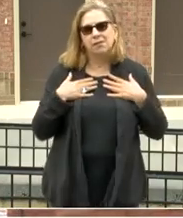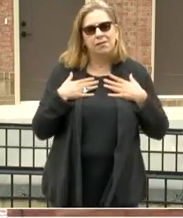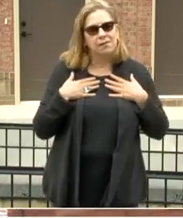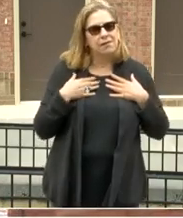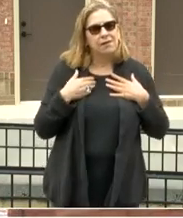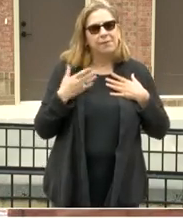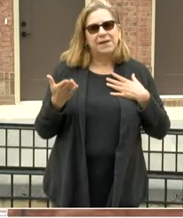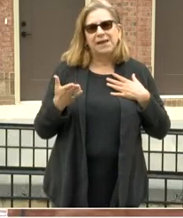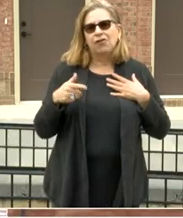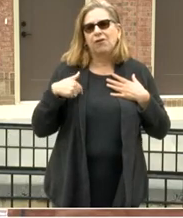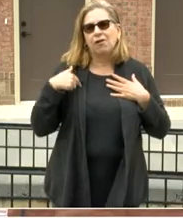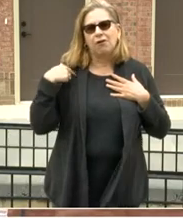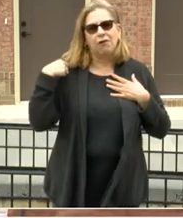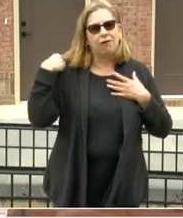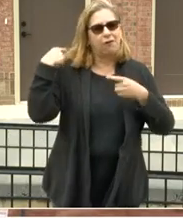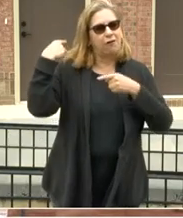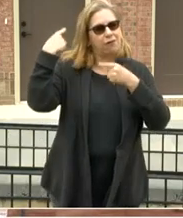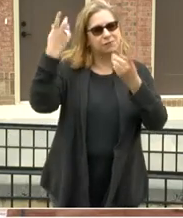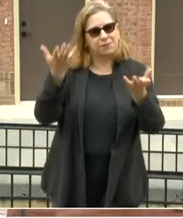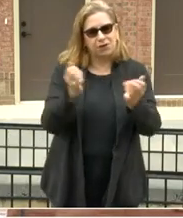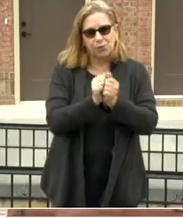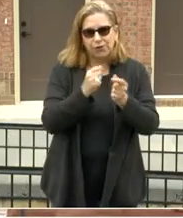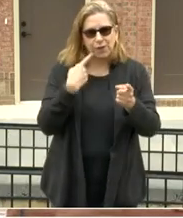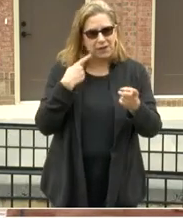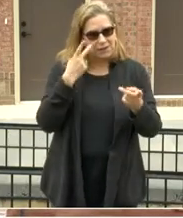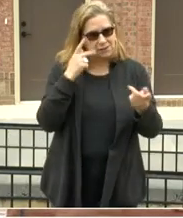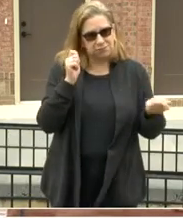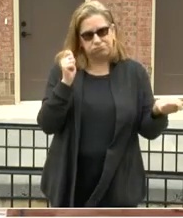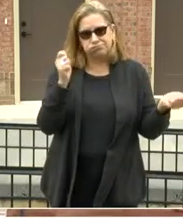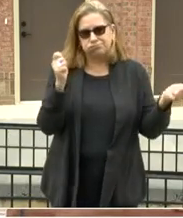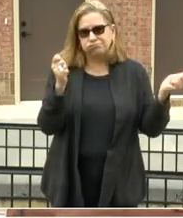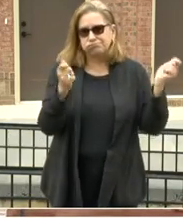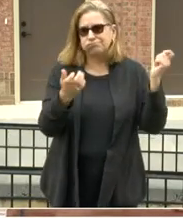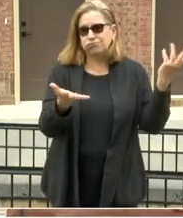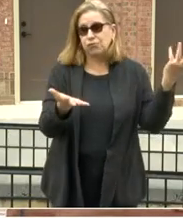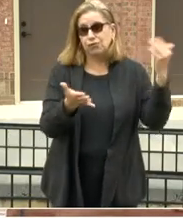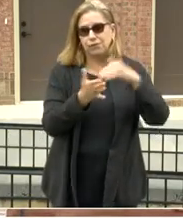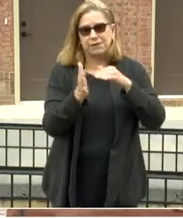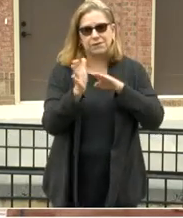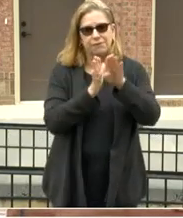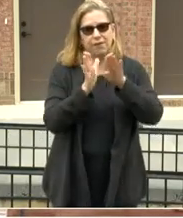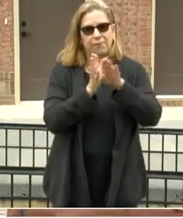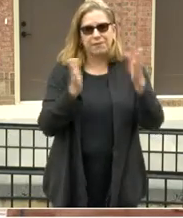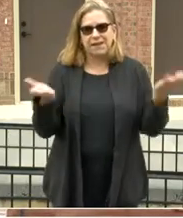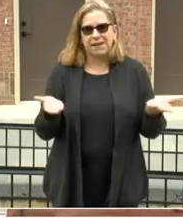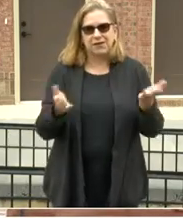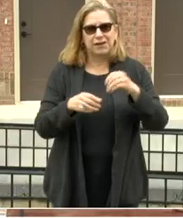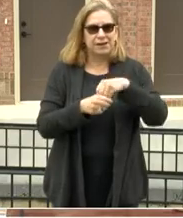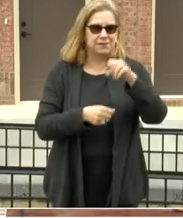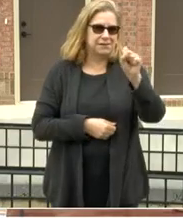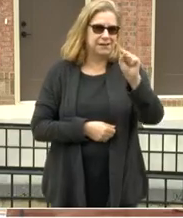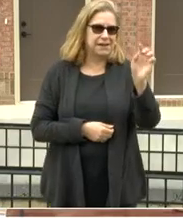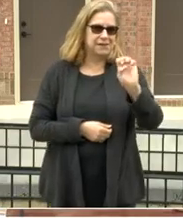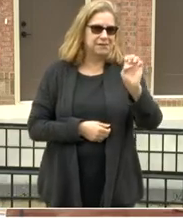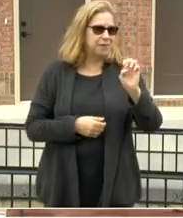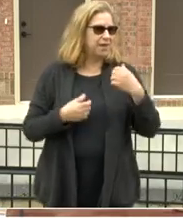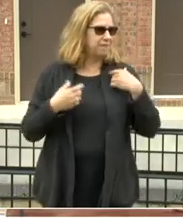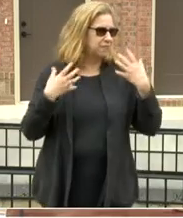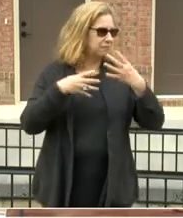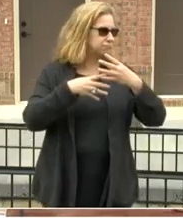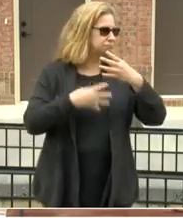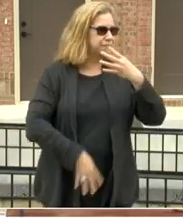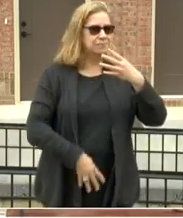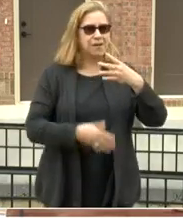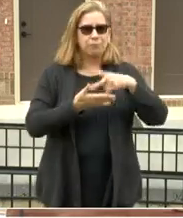of St. Elizabeth's. As many of you may know, we've worked on several projects here to date. First, we helped